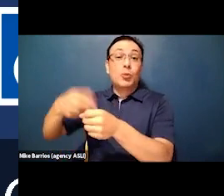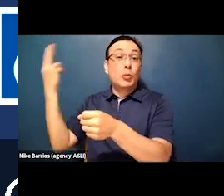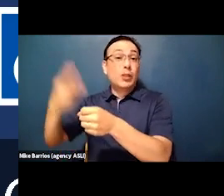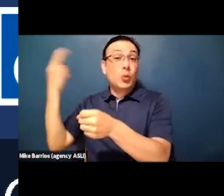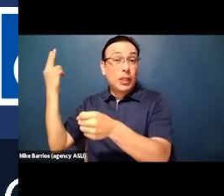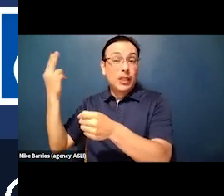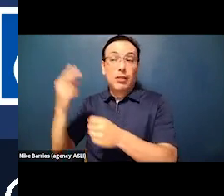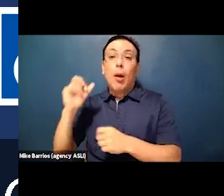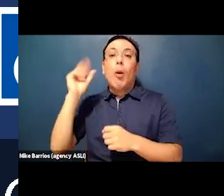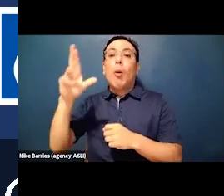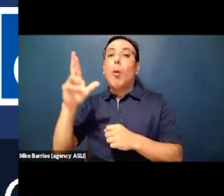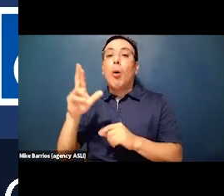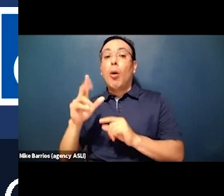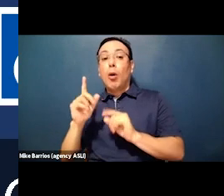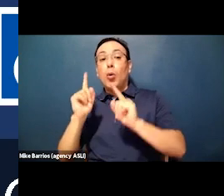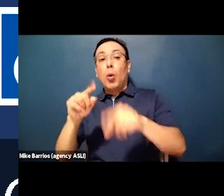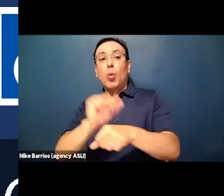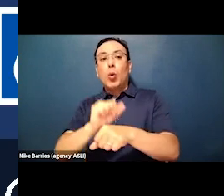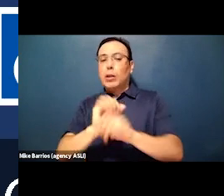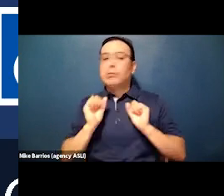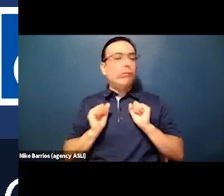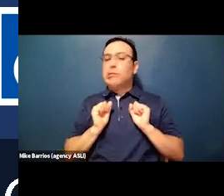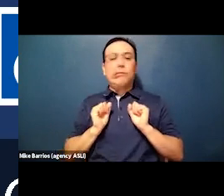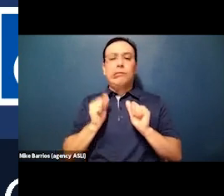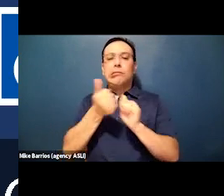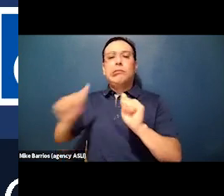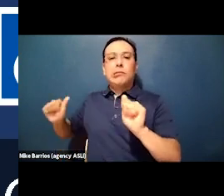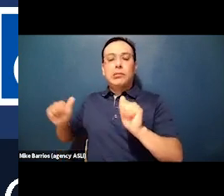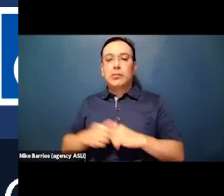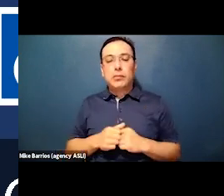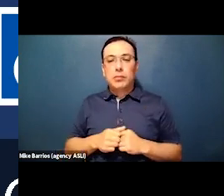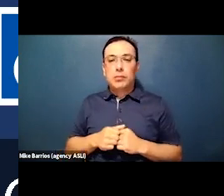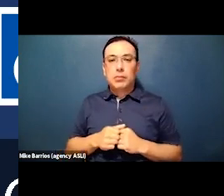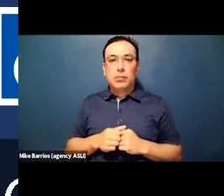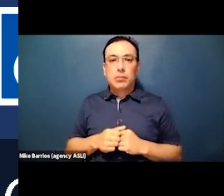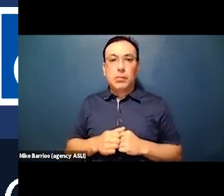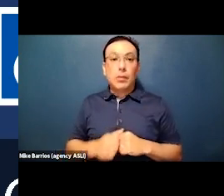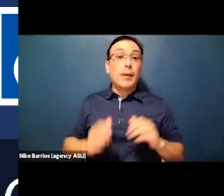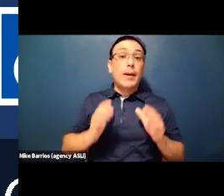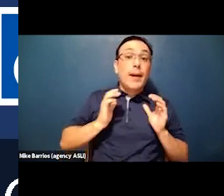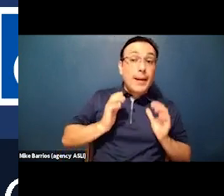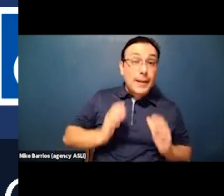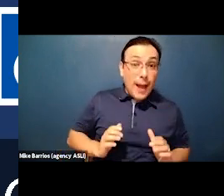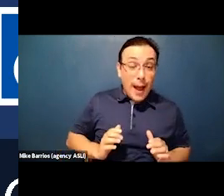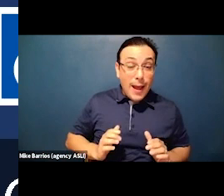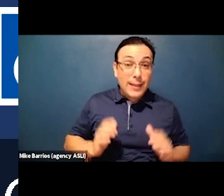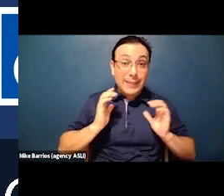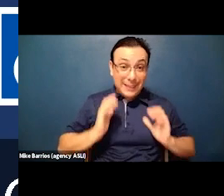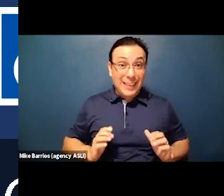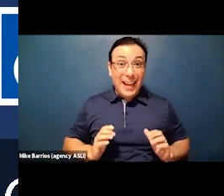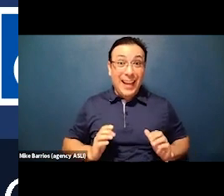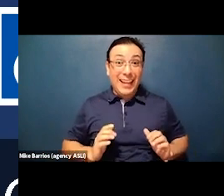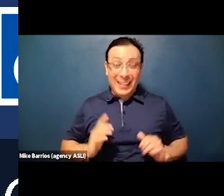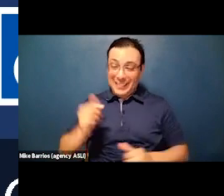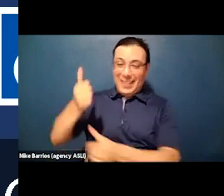didn't report for work, what have you. Concerns from the clients themselves for being exposed. Here I am quarantining, but there's